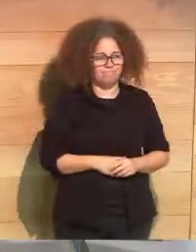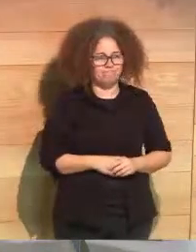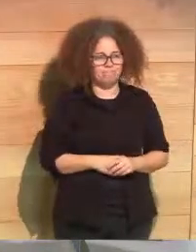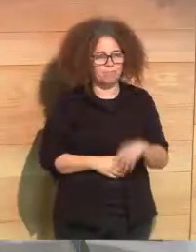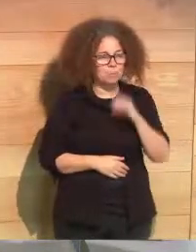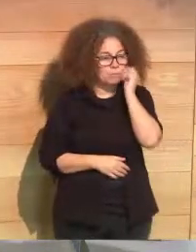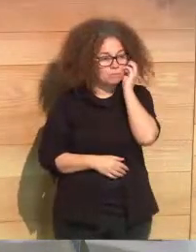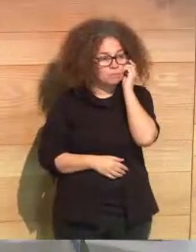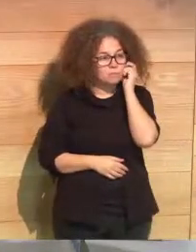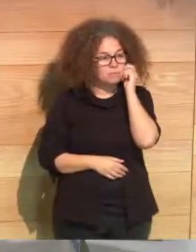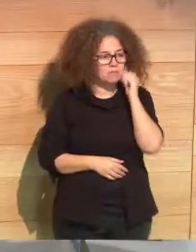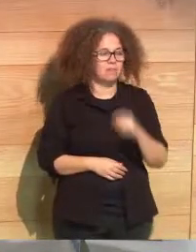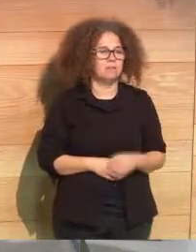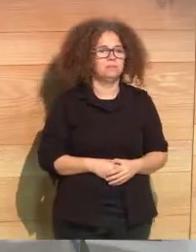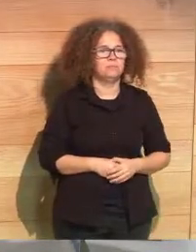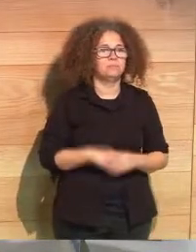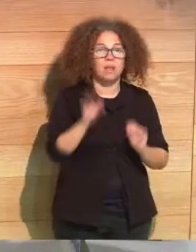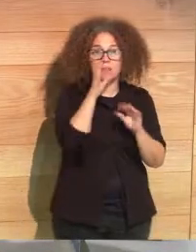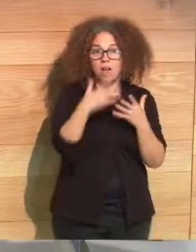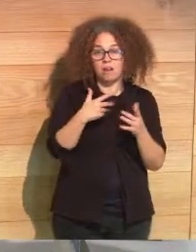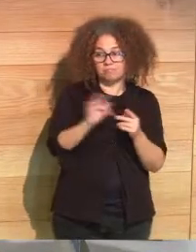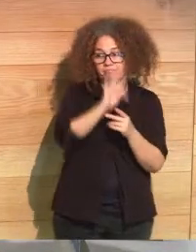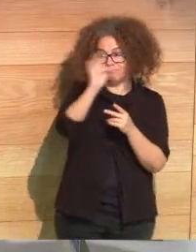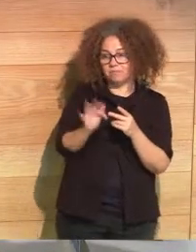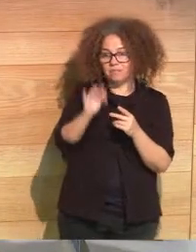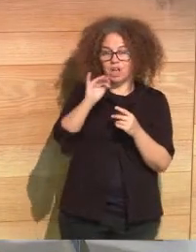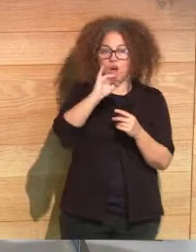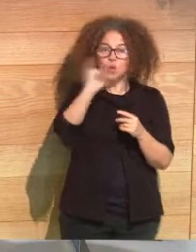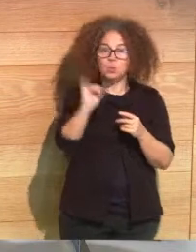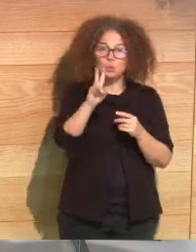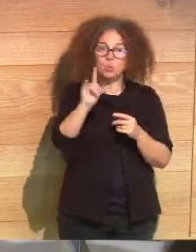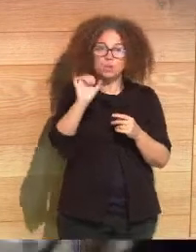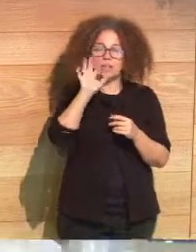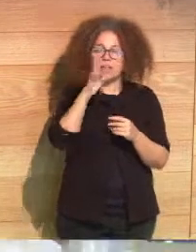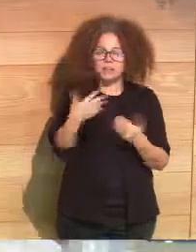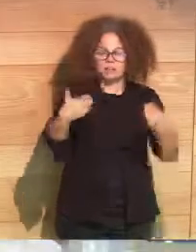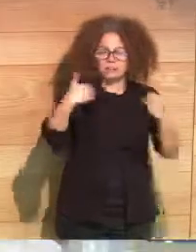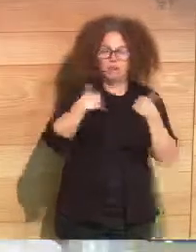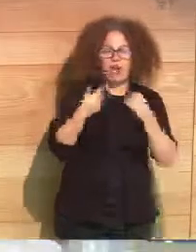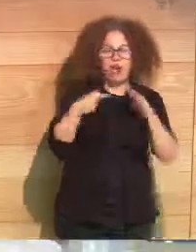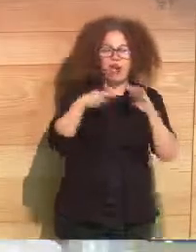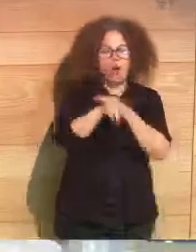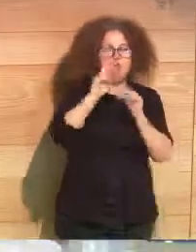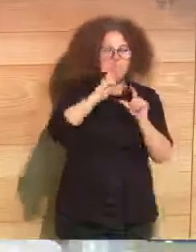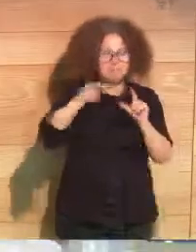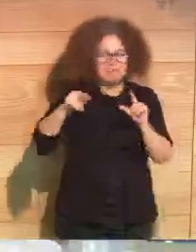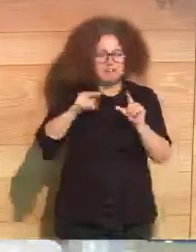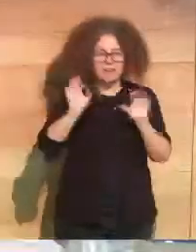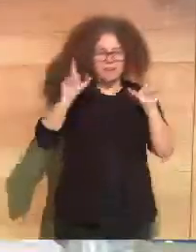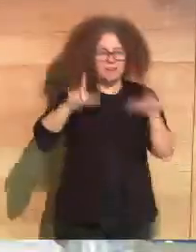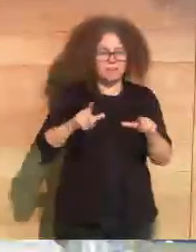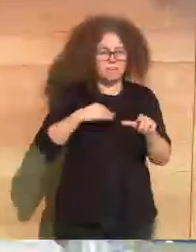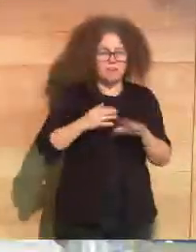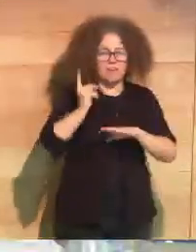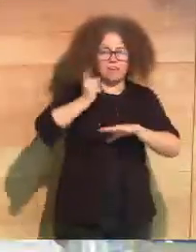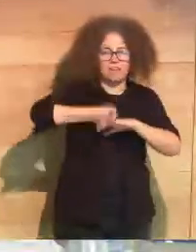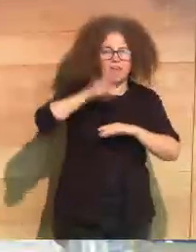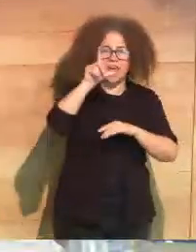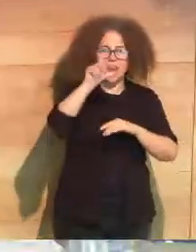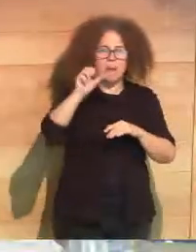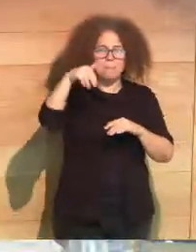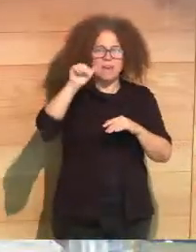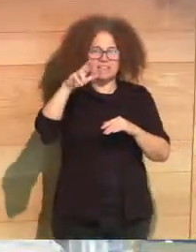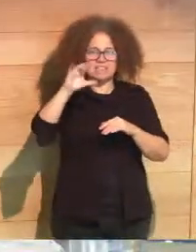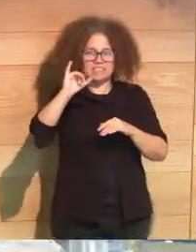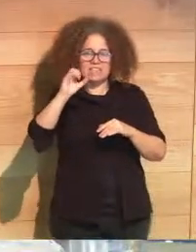without further ado, if you want, I'll give the floor to Juliet, who has been the curator of this exhibition. He is in